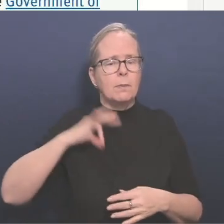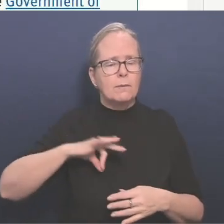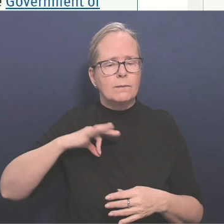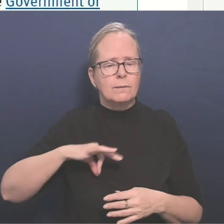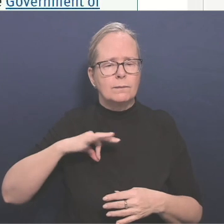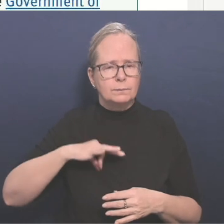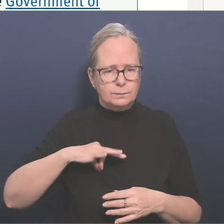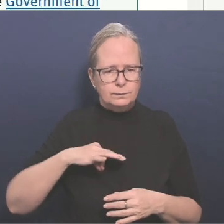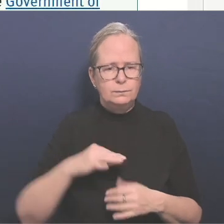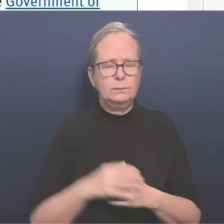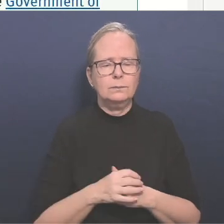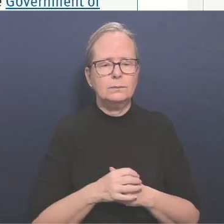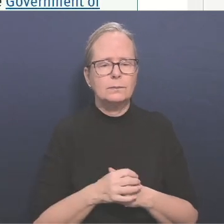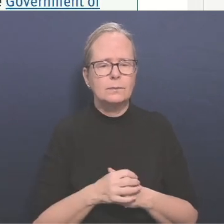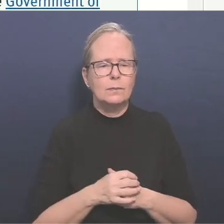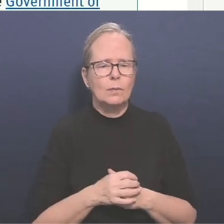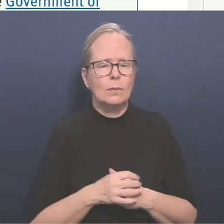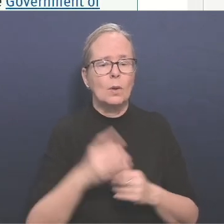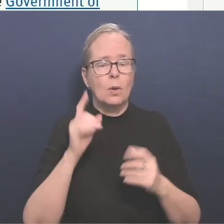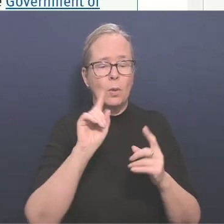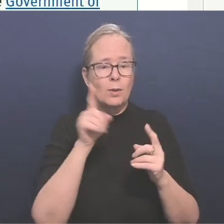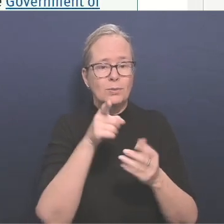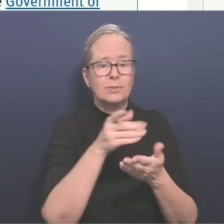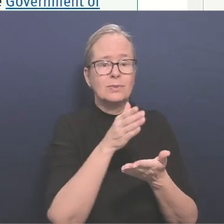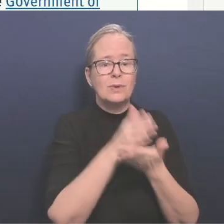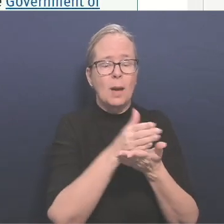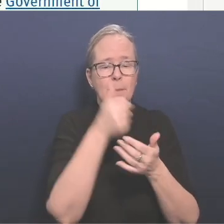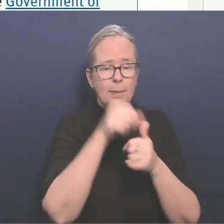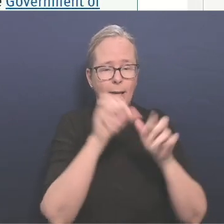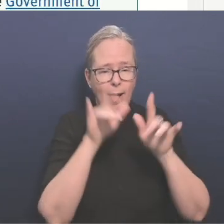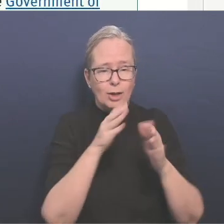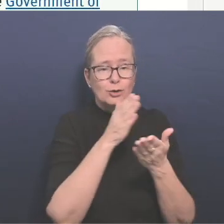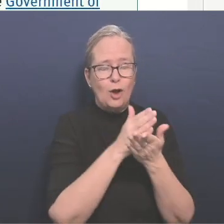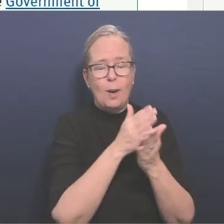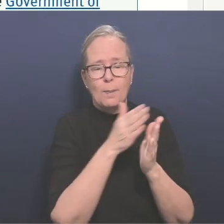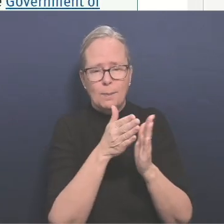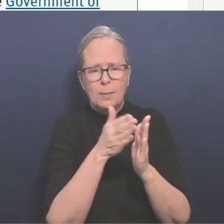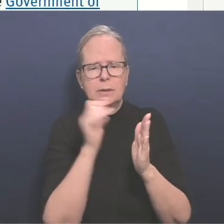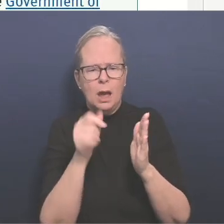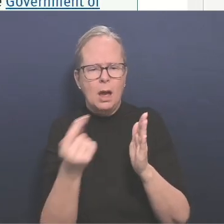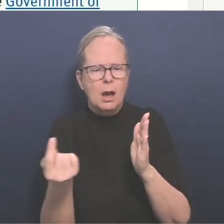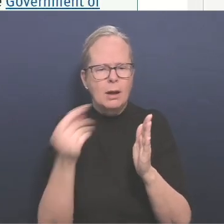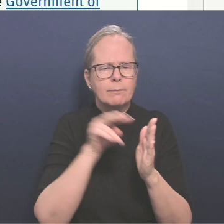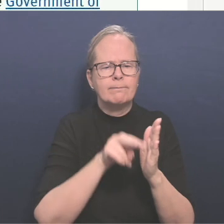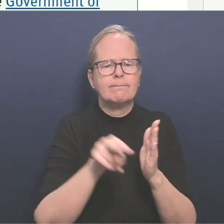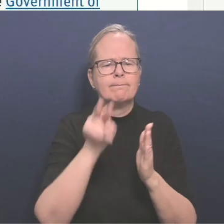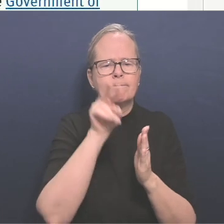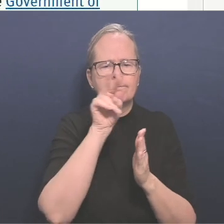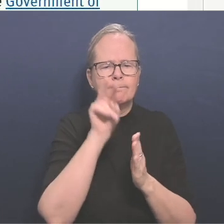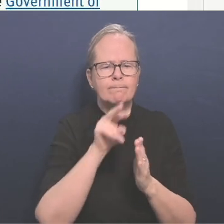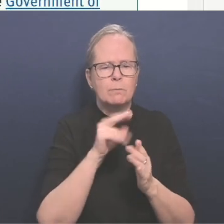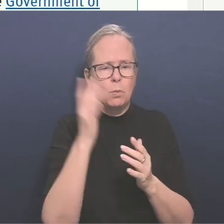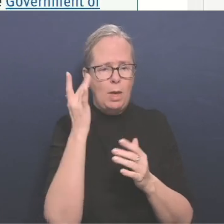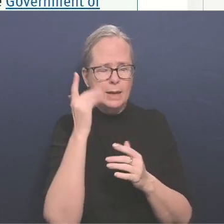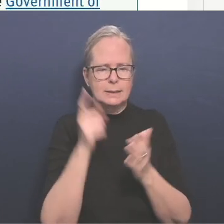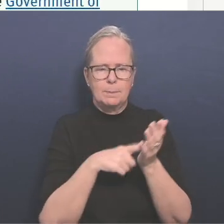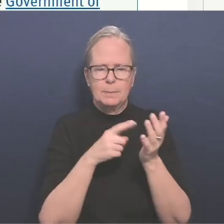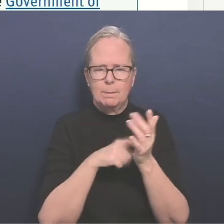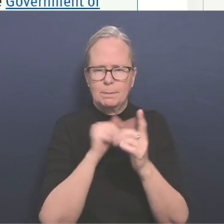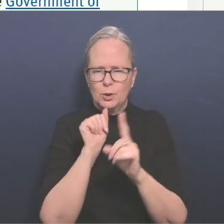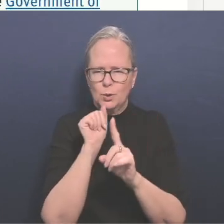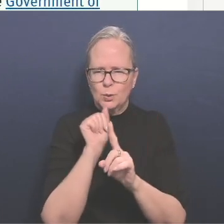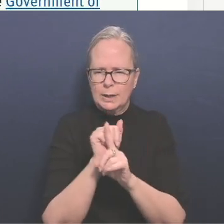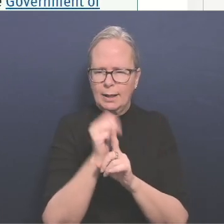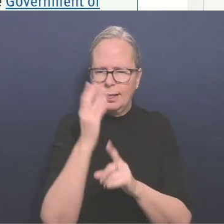find the continued reviewing their benefits. Then also, okay,